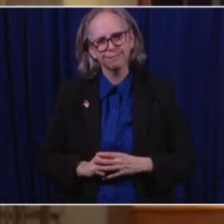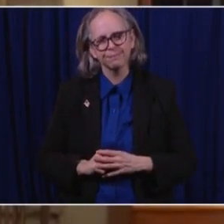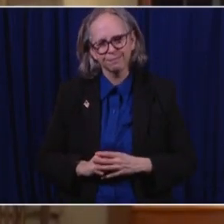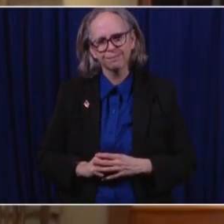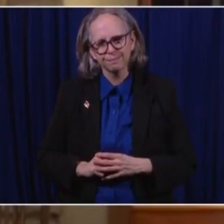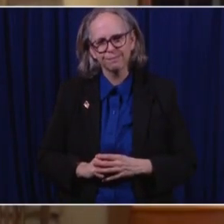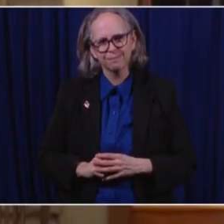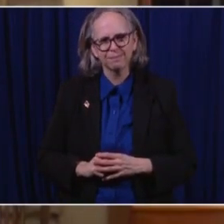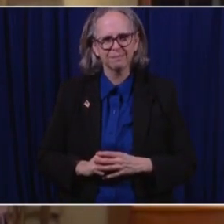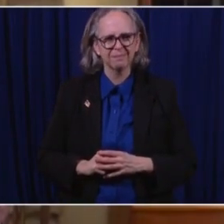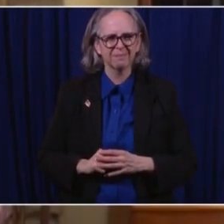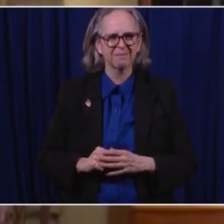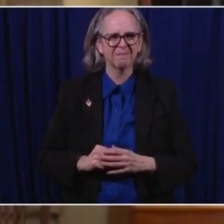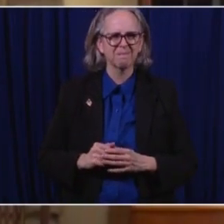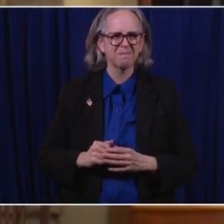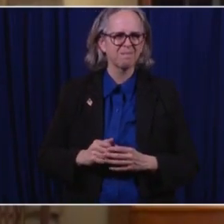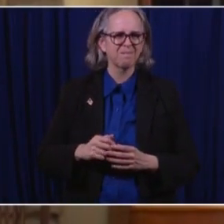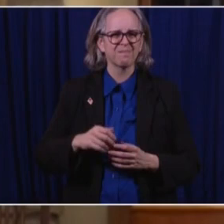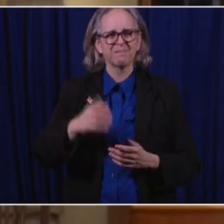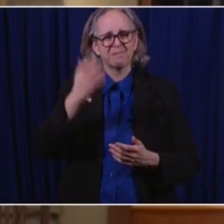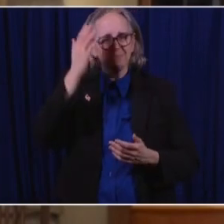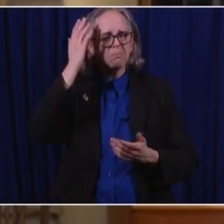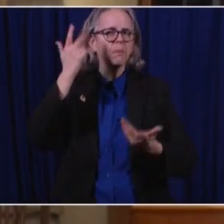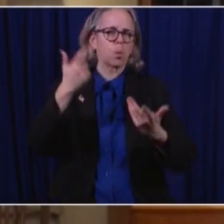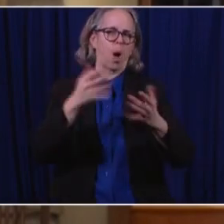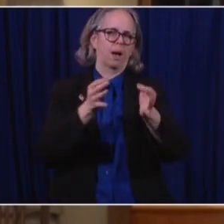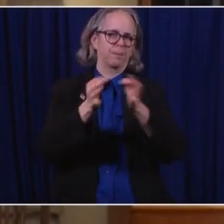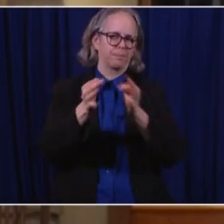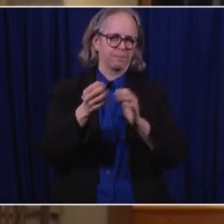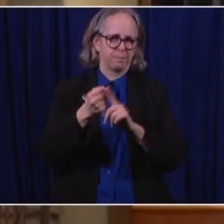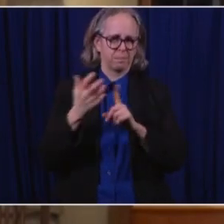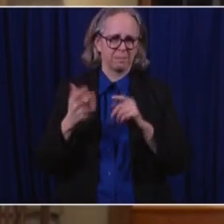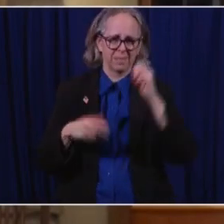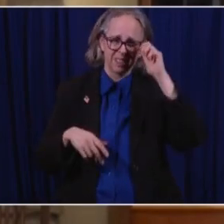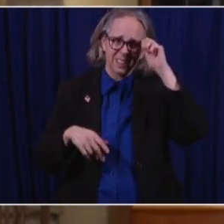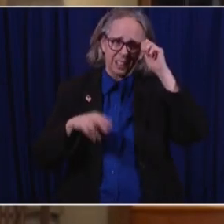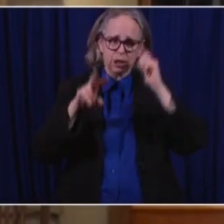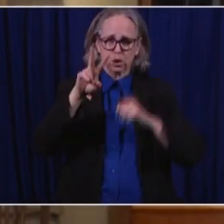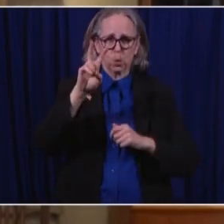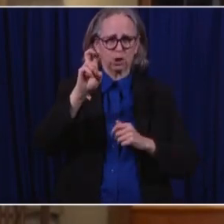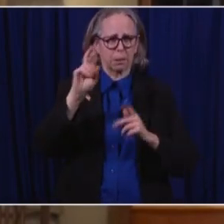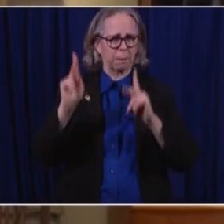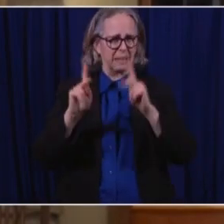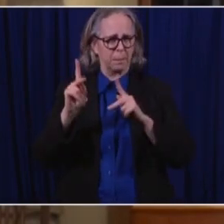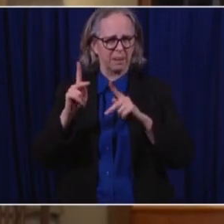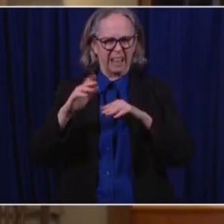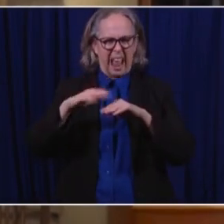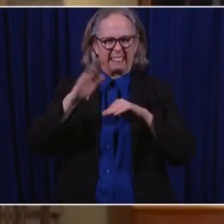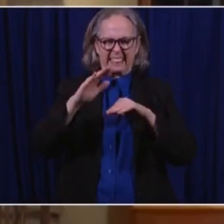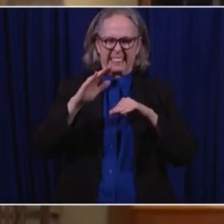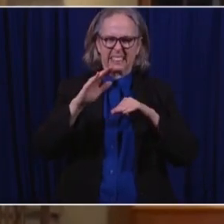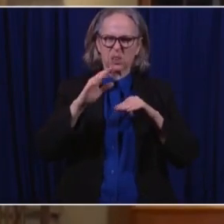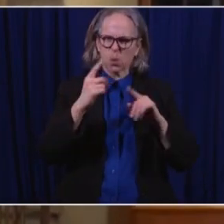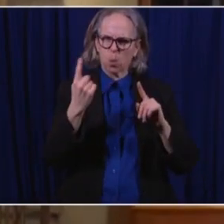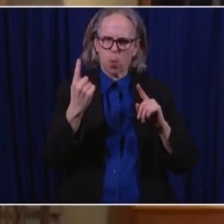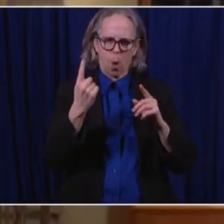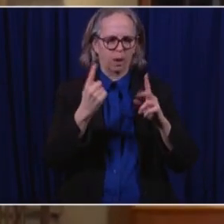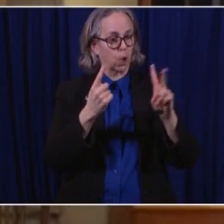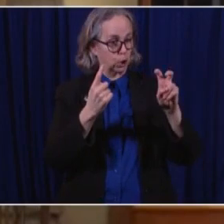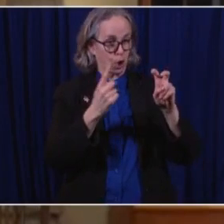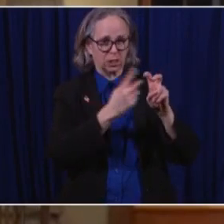200 Ohioans, if you look at the state as a whole, out of any 200 Ohioans, at least 1 has tested positive for COVID during the past 2